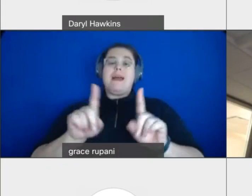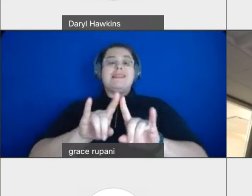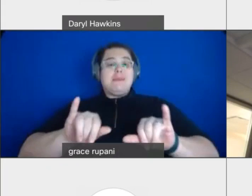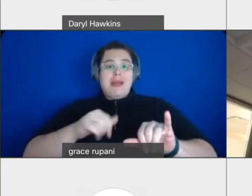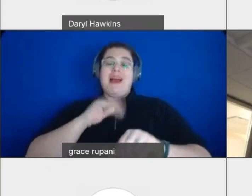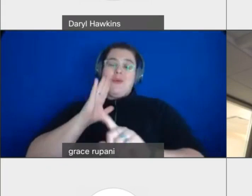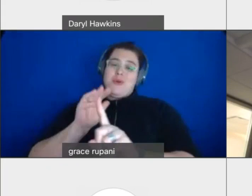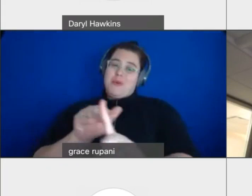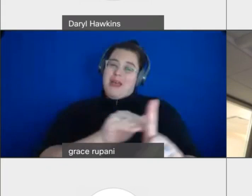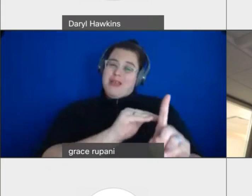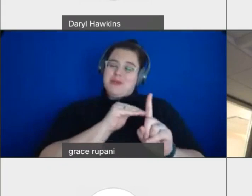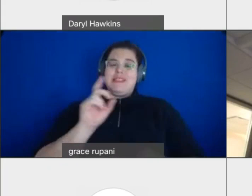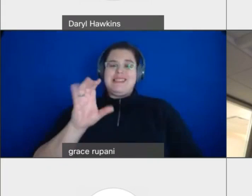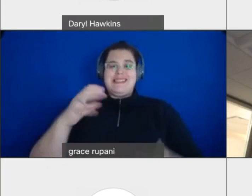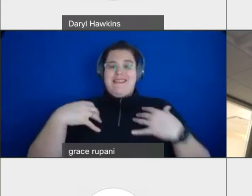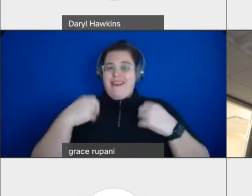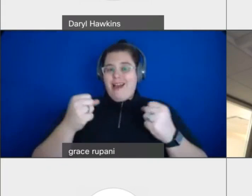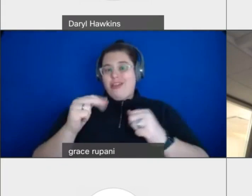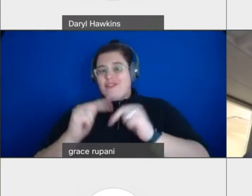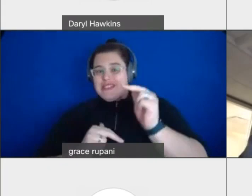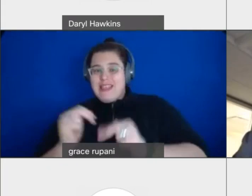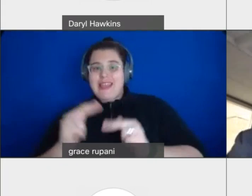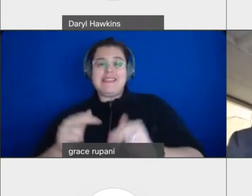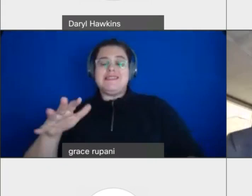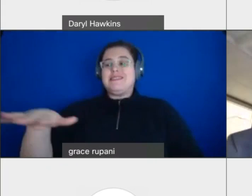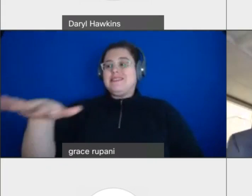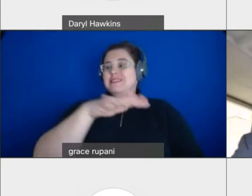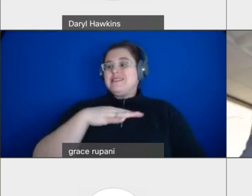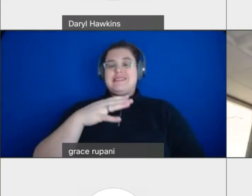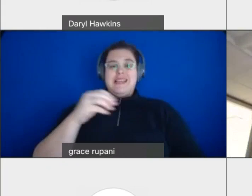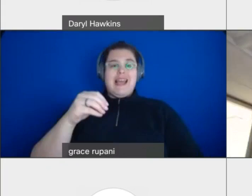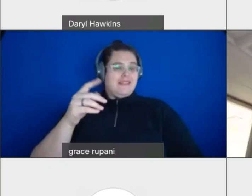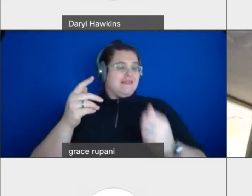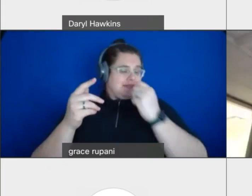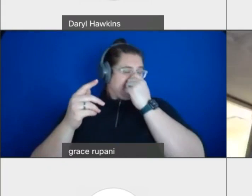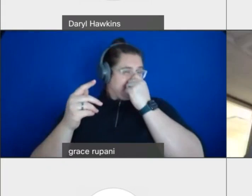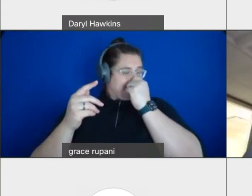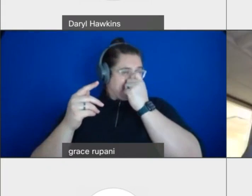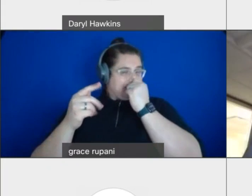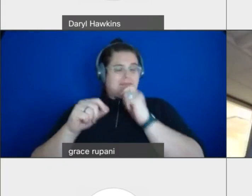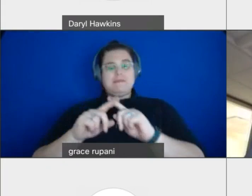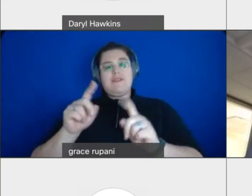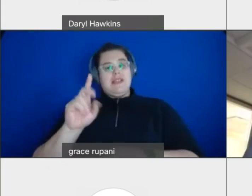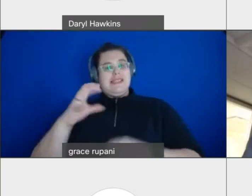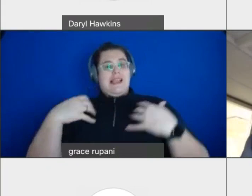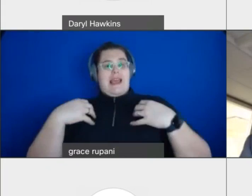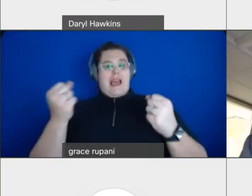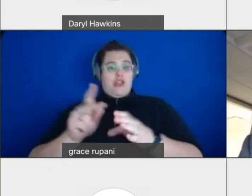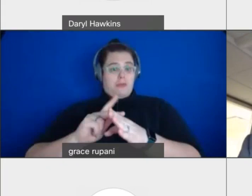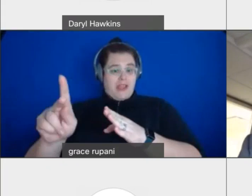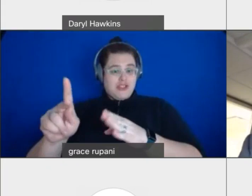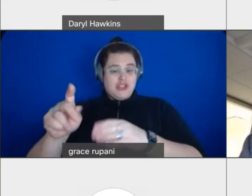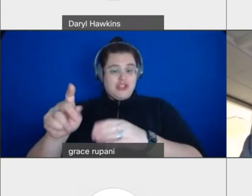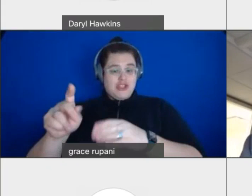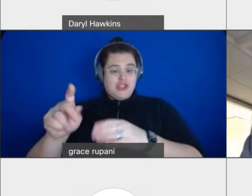facilities, DC healthcare personnel that work in DC healthcare facilities should continue to follow